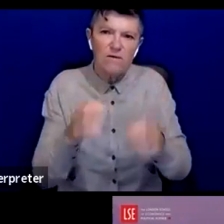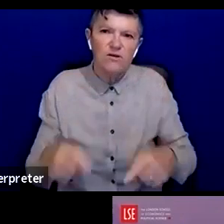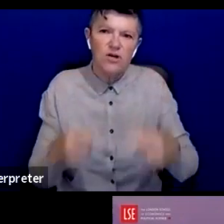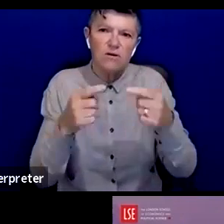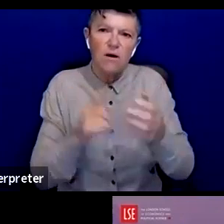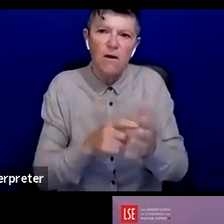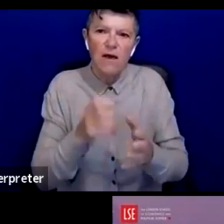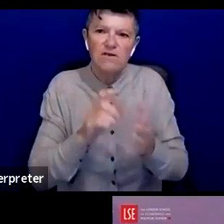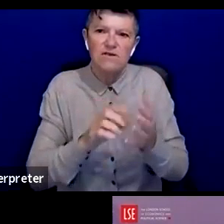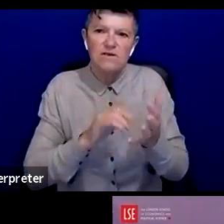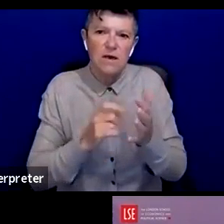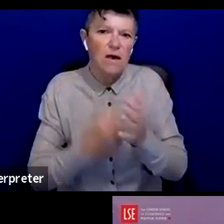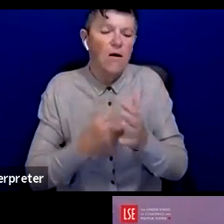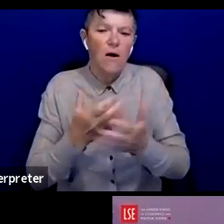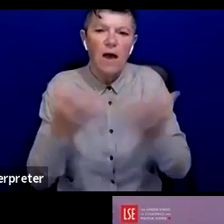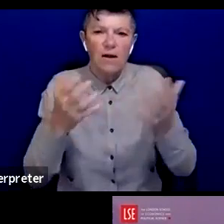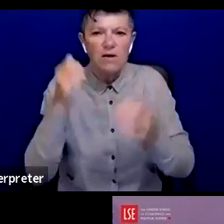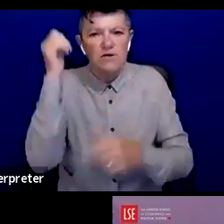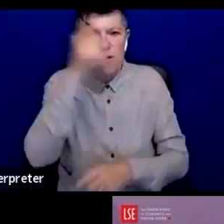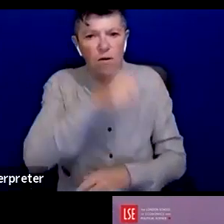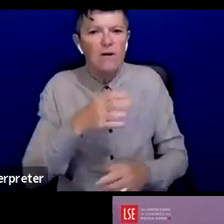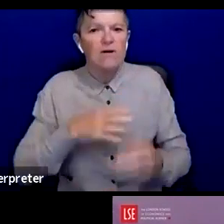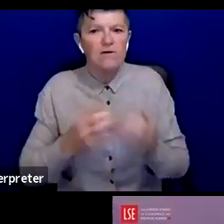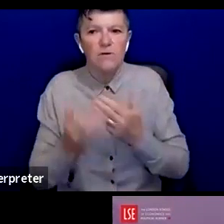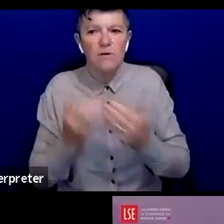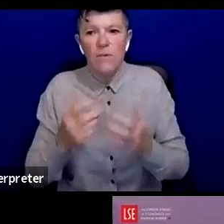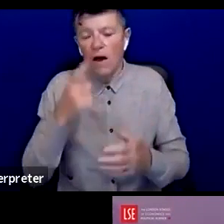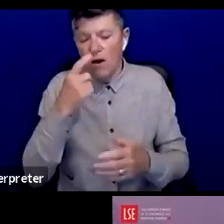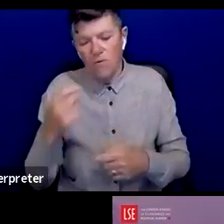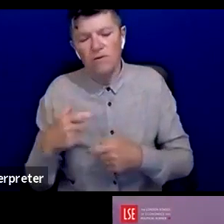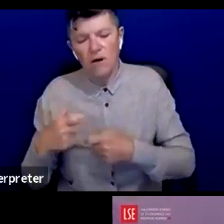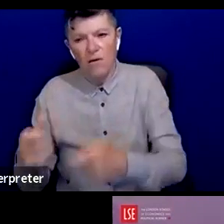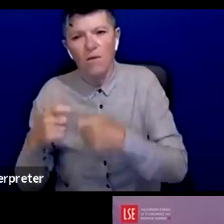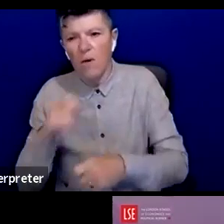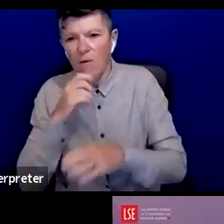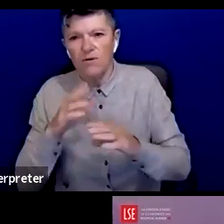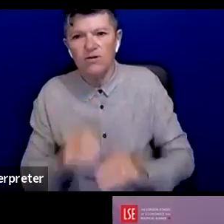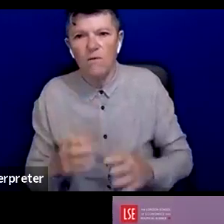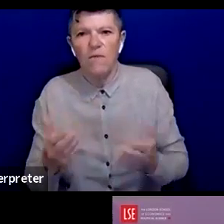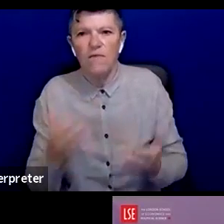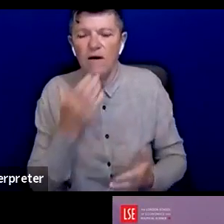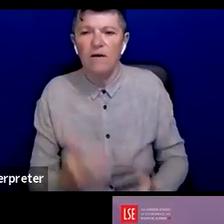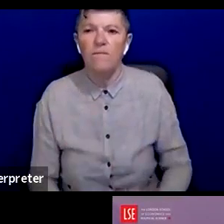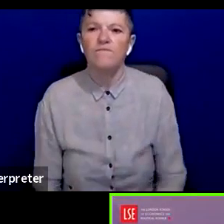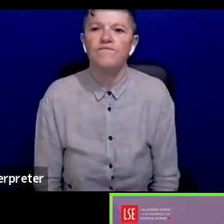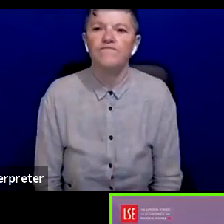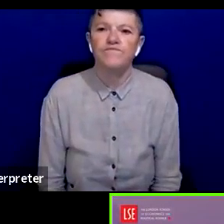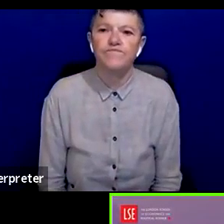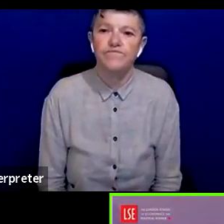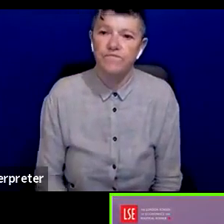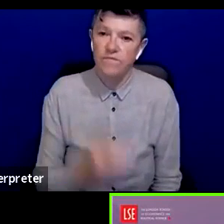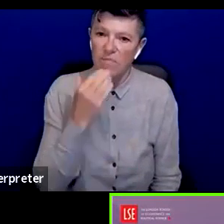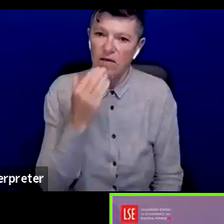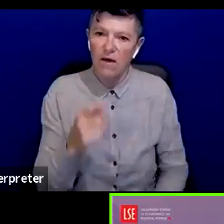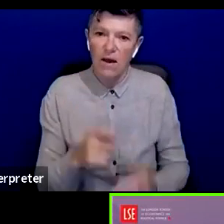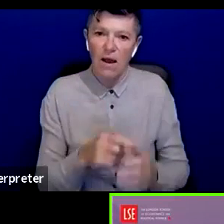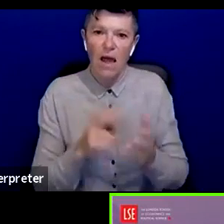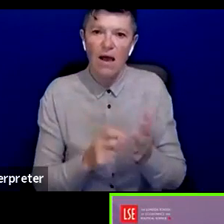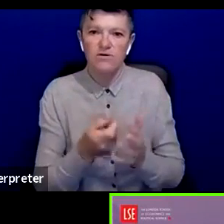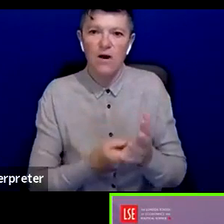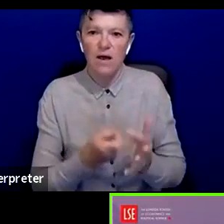scholar wants to tackle as we go forward. I could go on, but I will stop there. Thank you. Thanks, Andrés. Over to